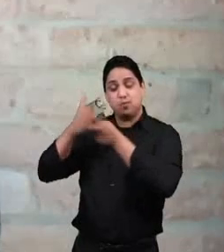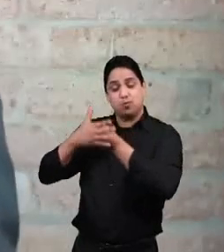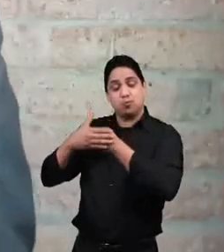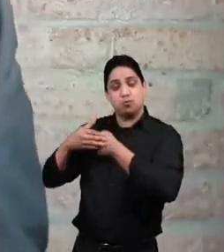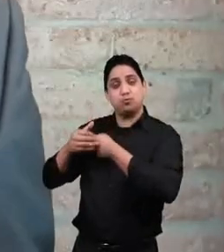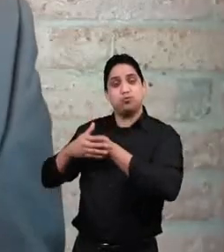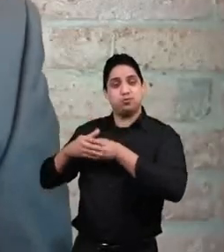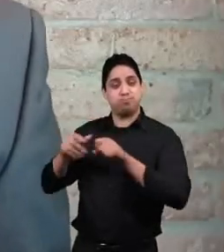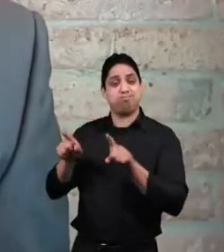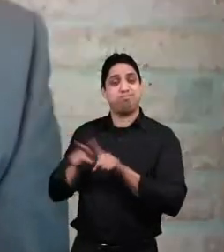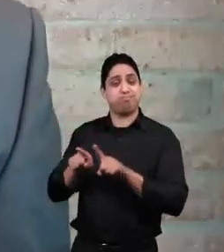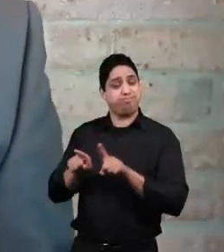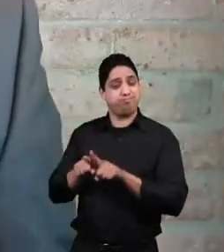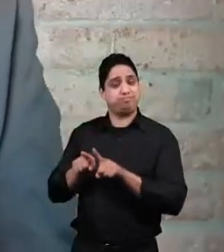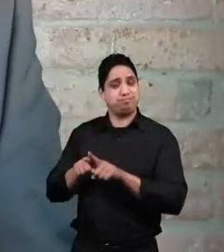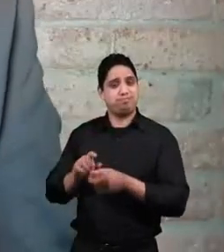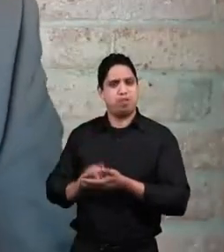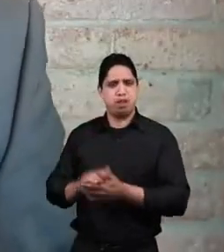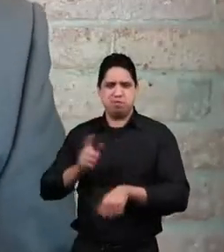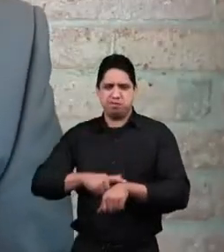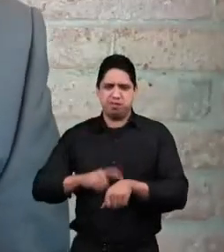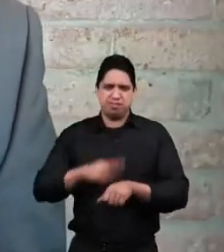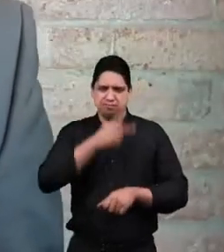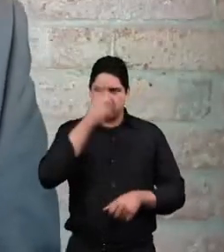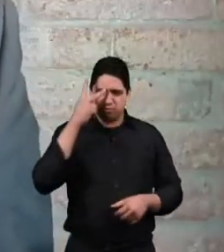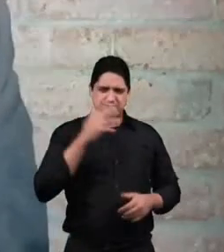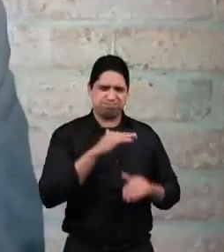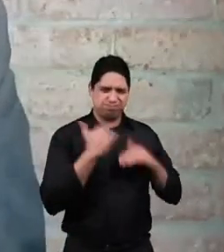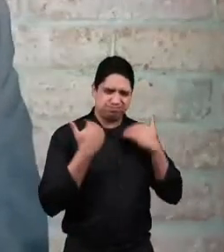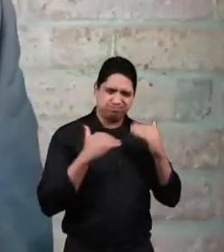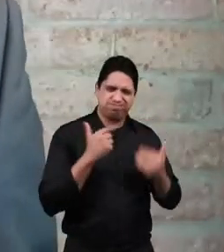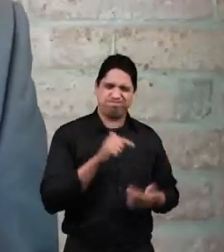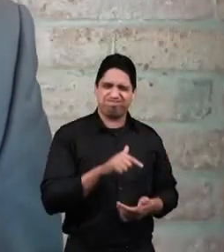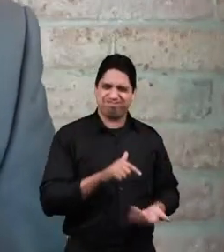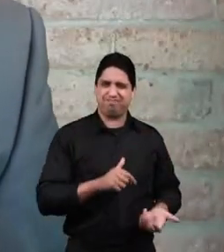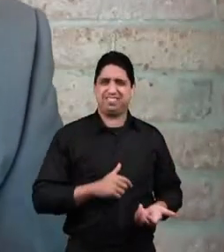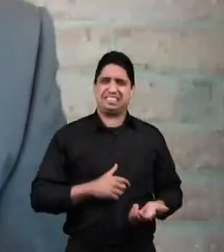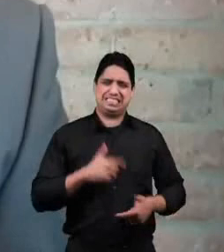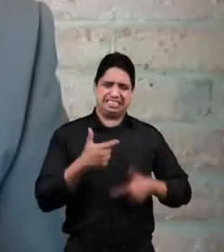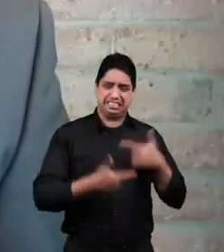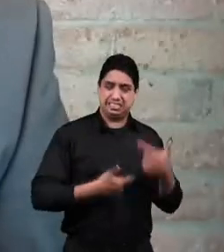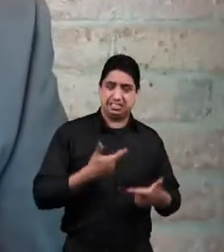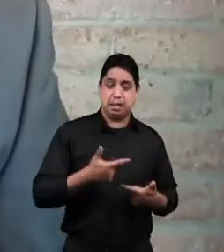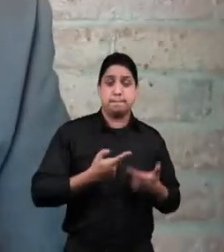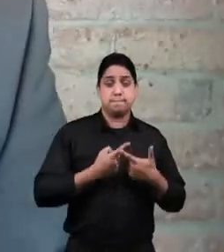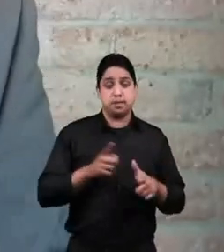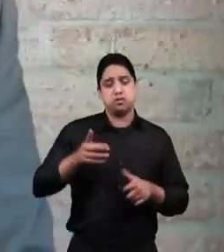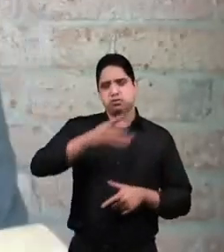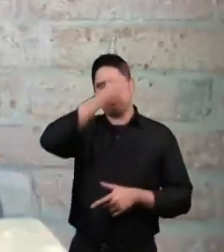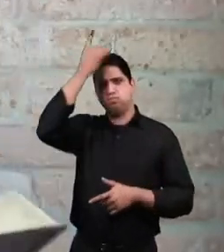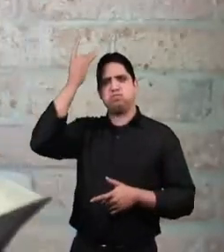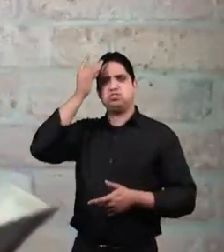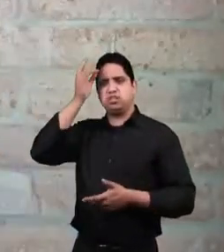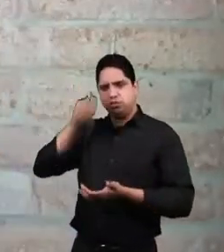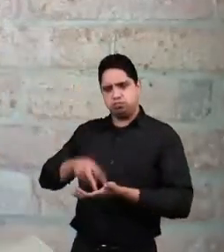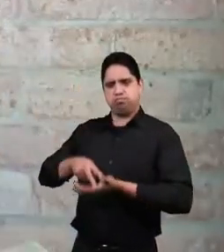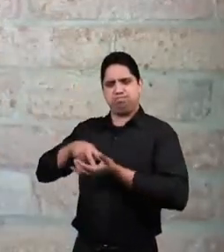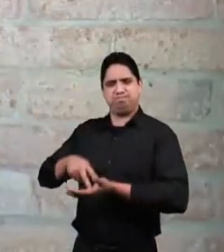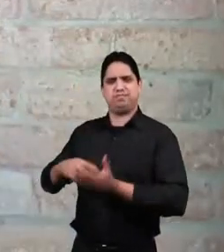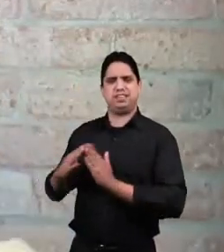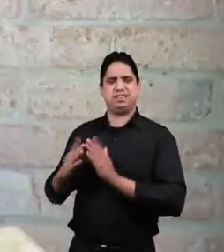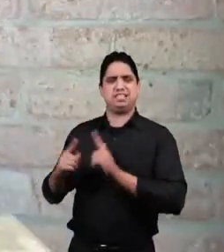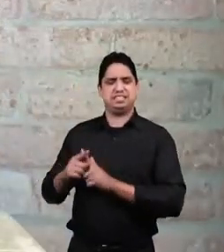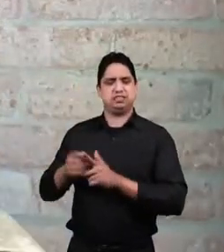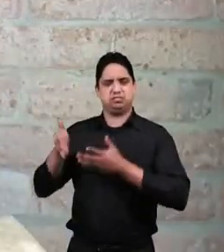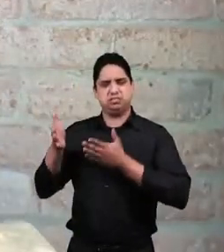It consoles us in moments of pain and grief and sorrow. It has sustained the